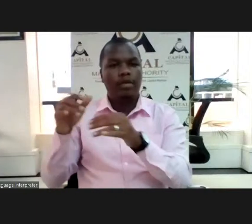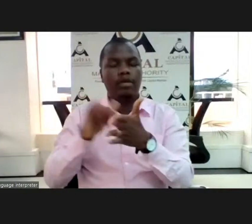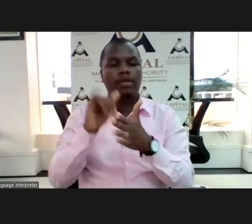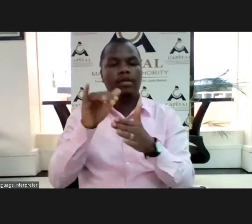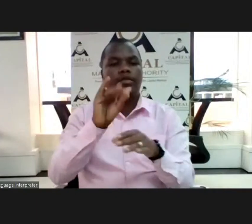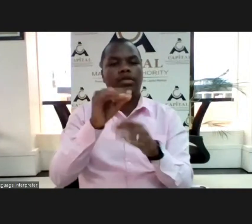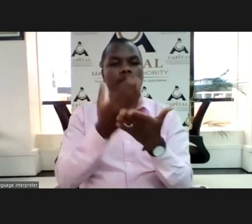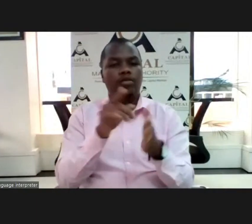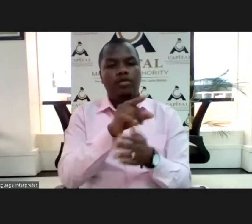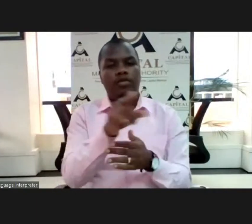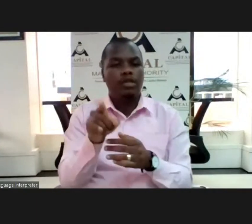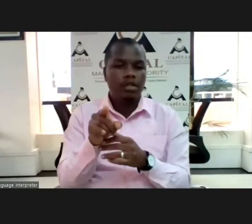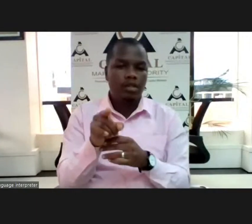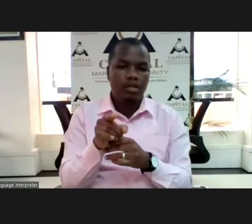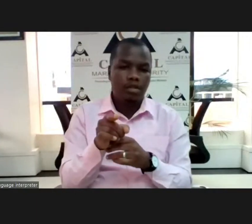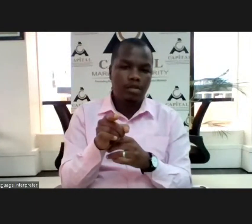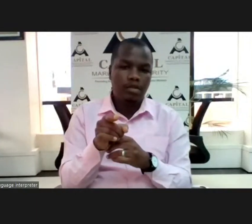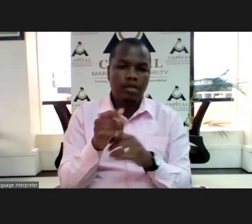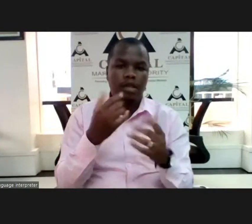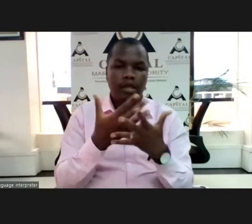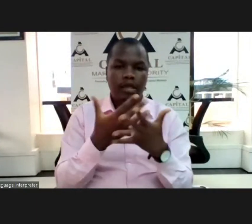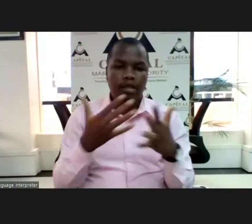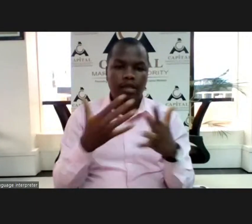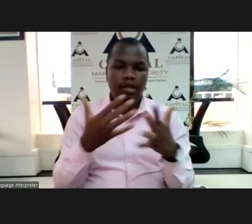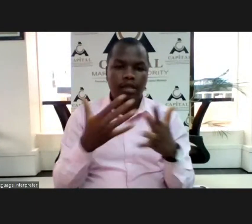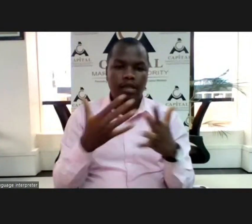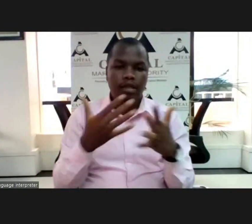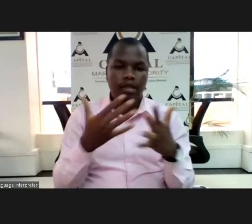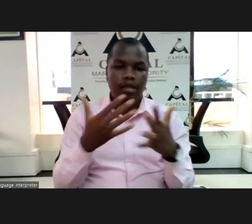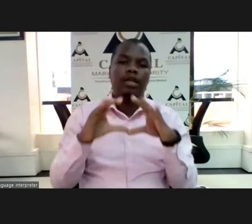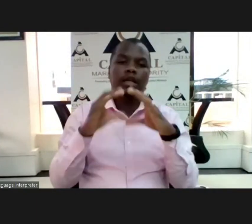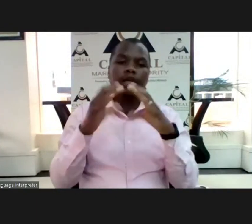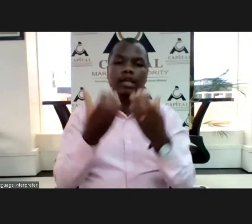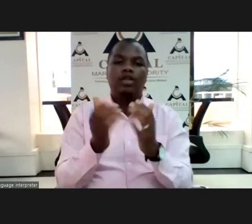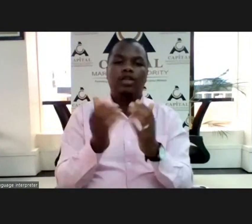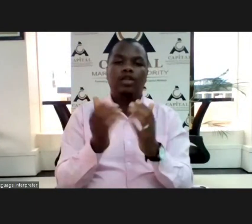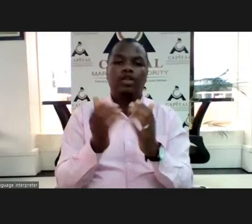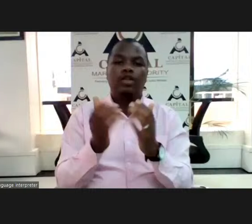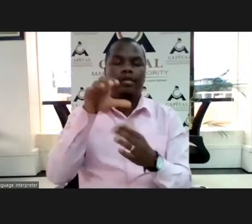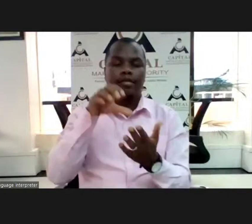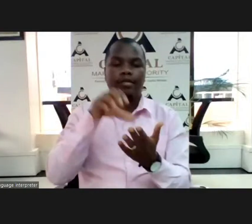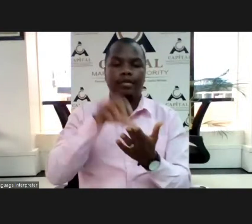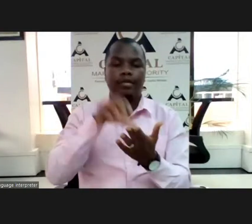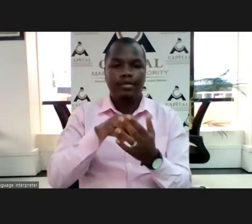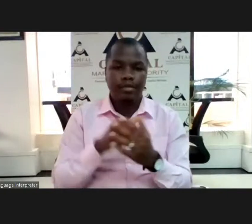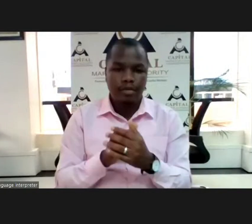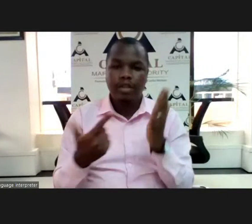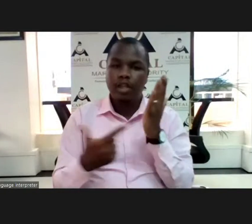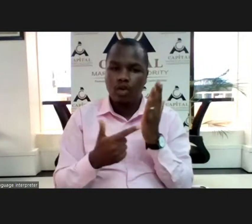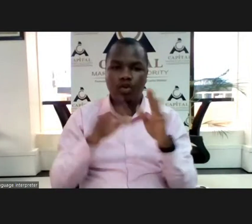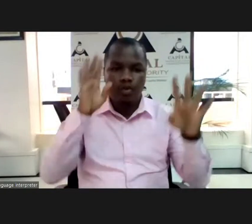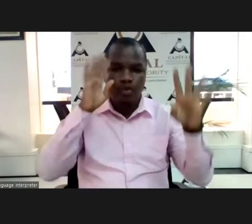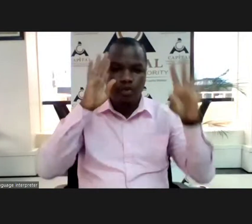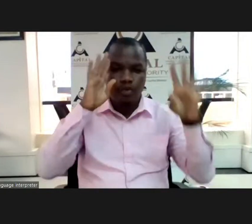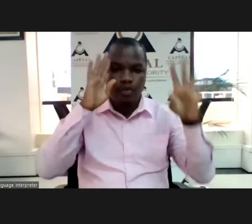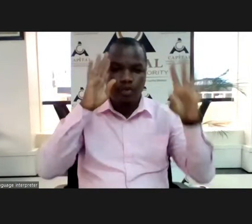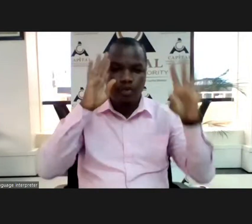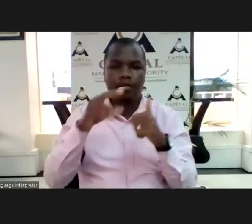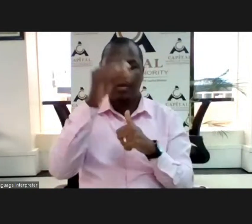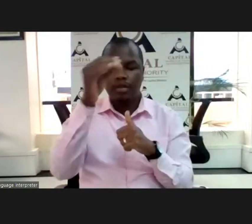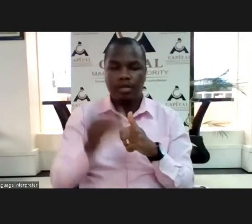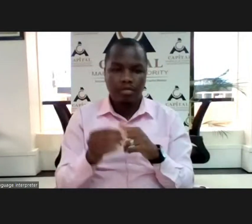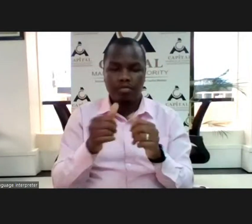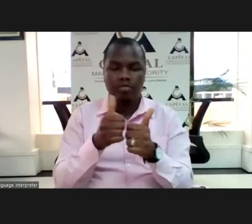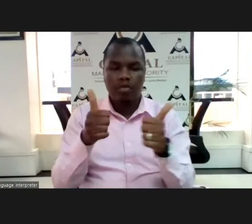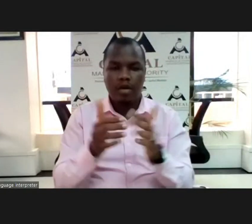asset classes transact within their spaces. Technological innovation, 37%, well, and